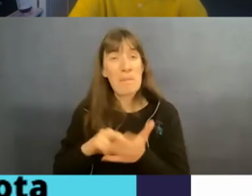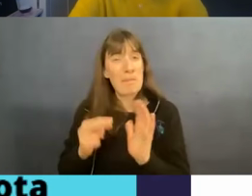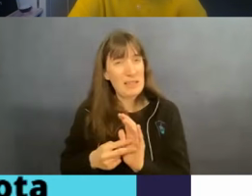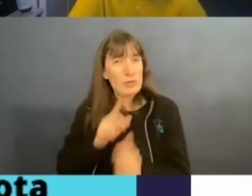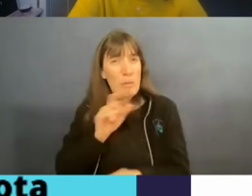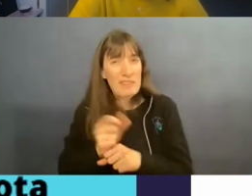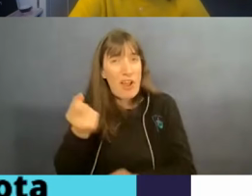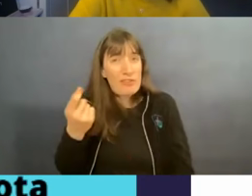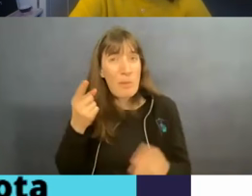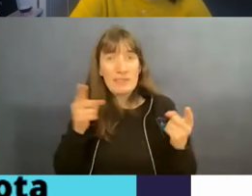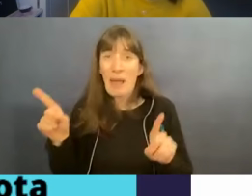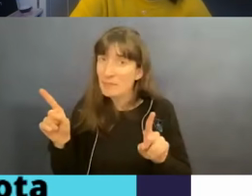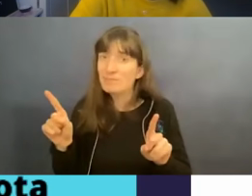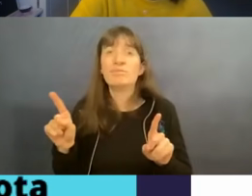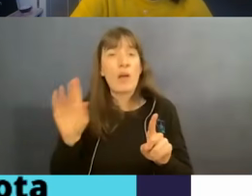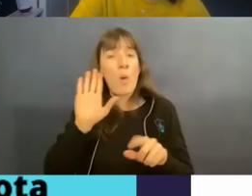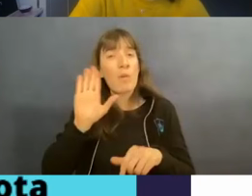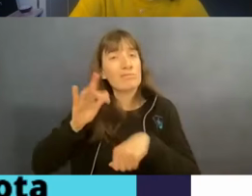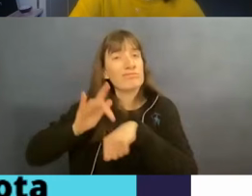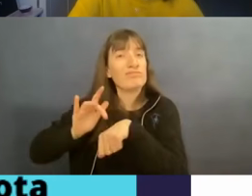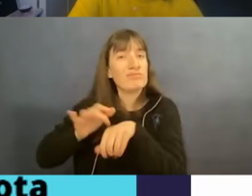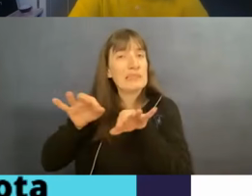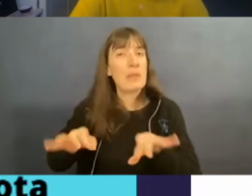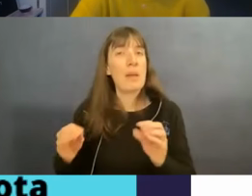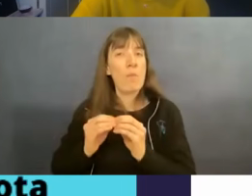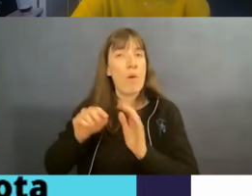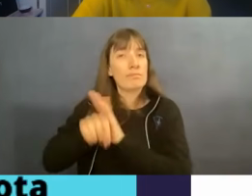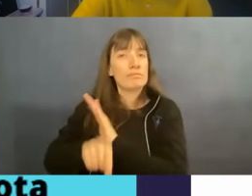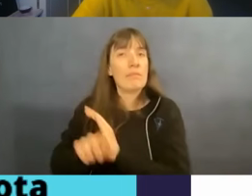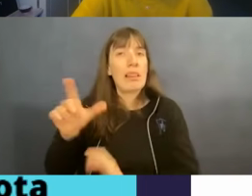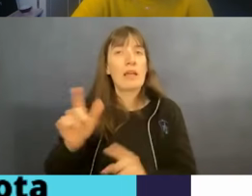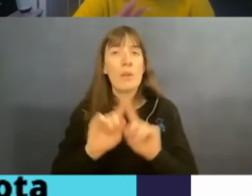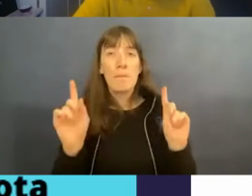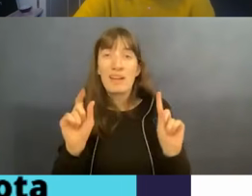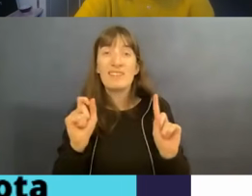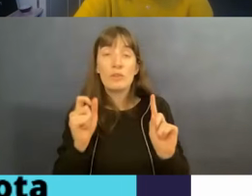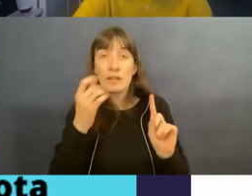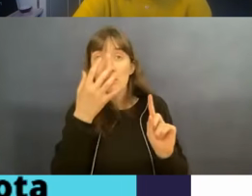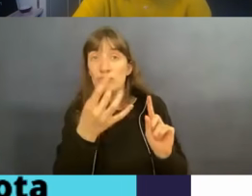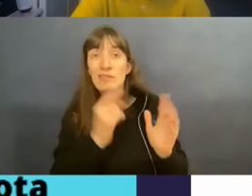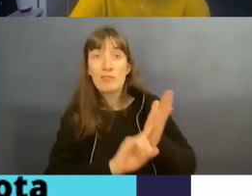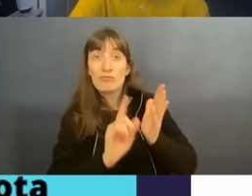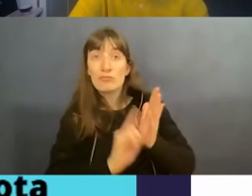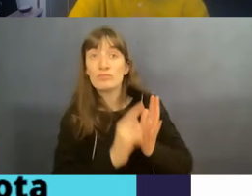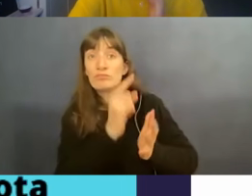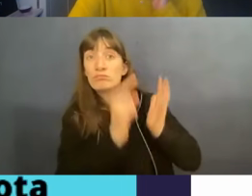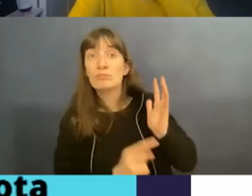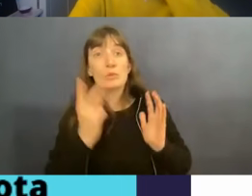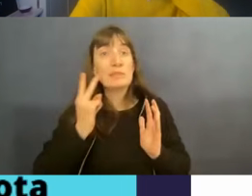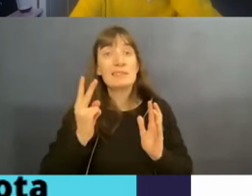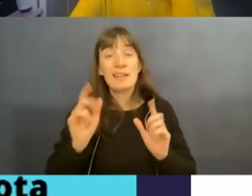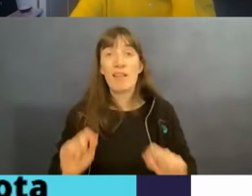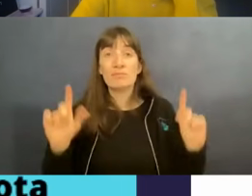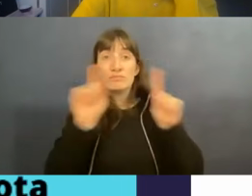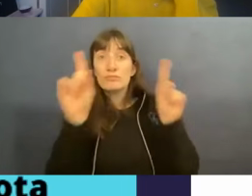just very briefly later on as well too. But if you're interested in any of these reports or learning more, I link them on the screen too, so you can look